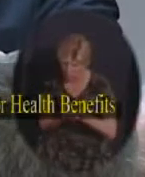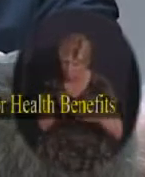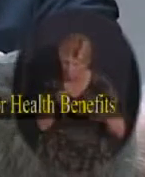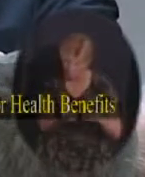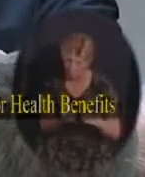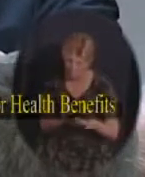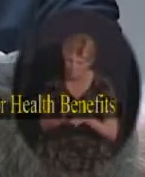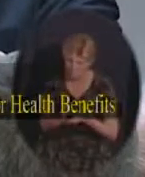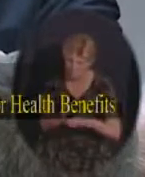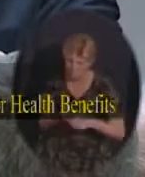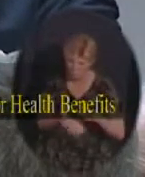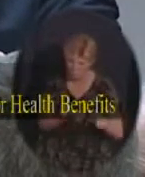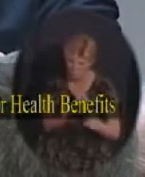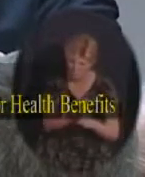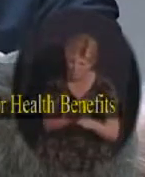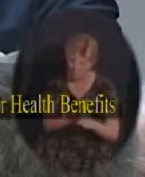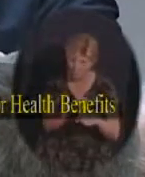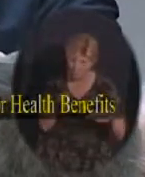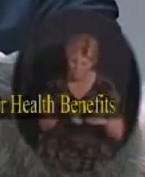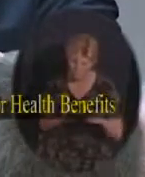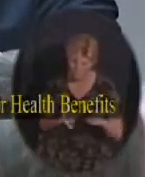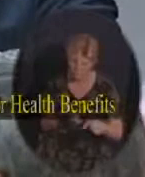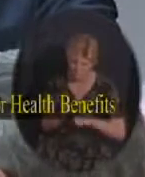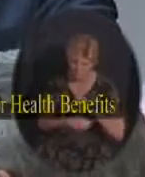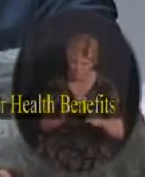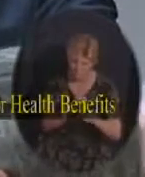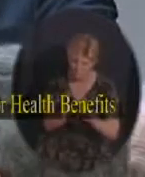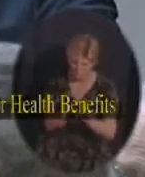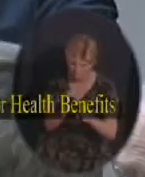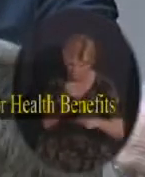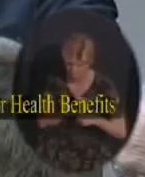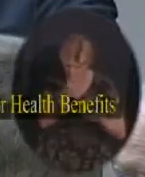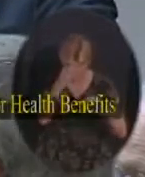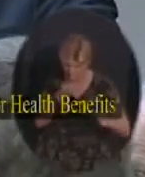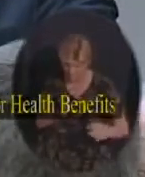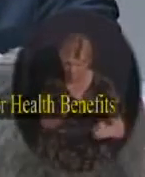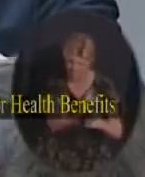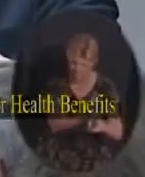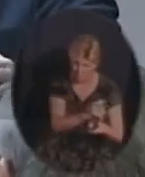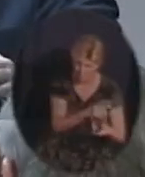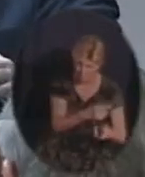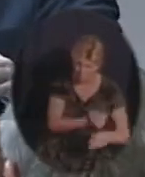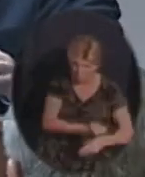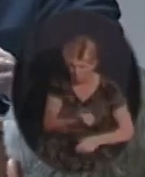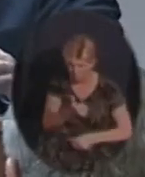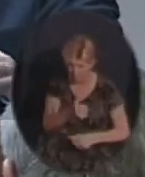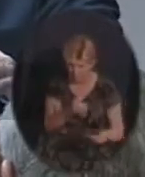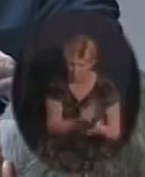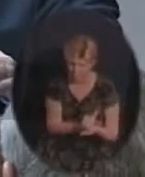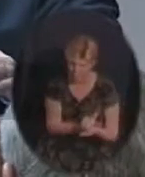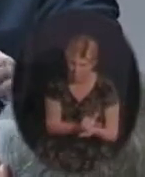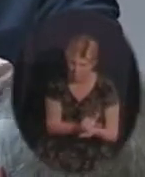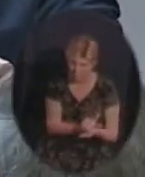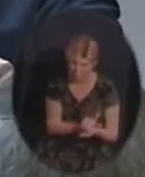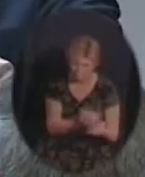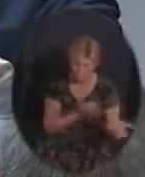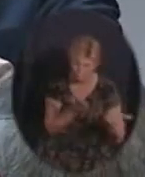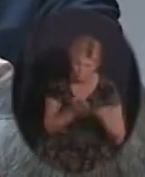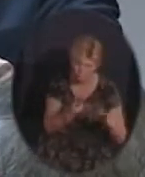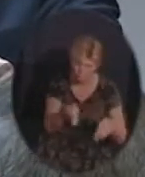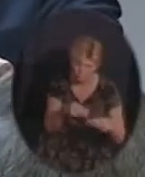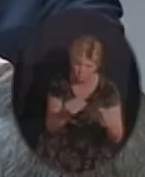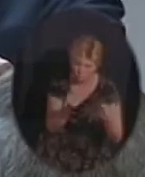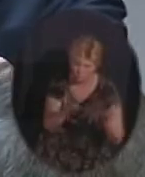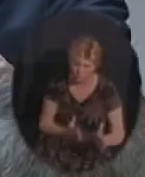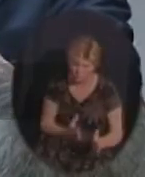them or not, and if not, you make a change. And also to provide full disclosure of those services and of their fees, which is very